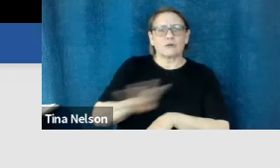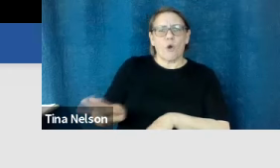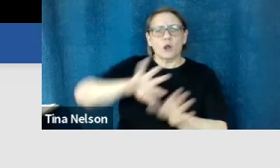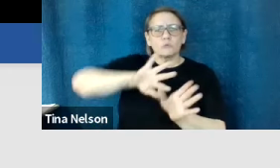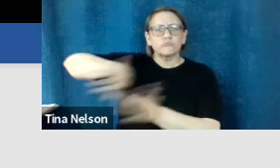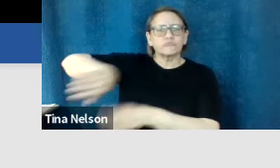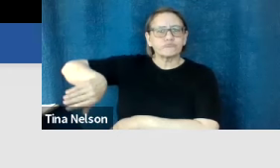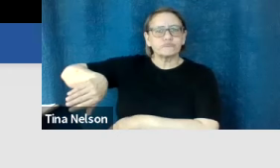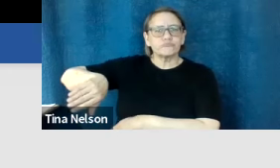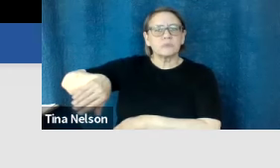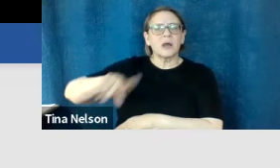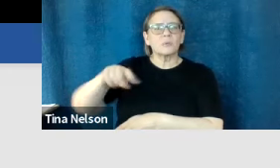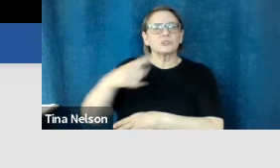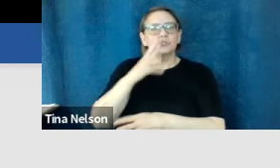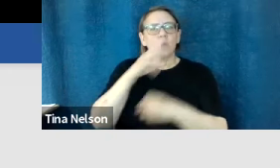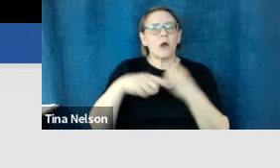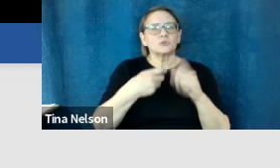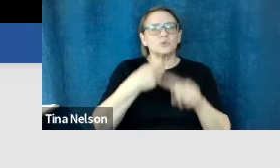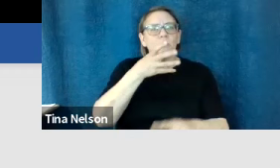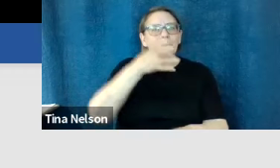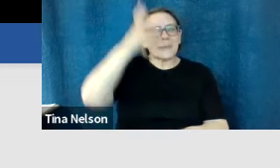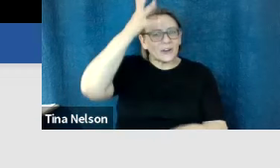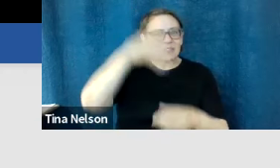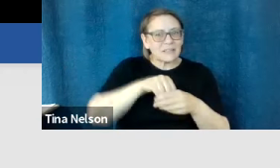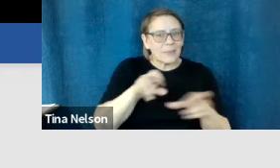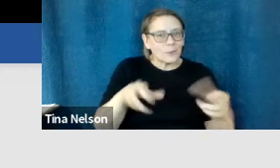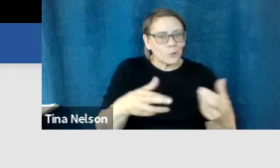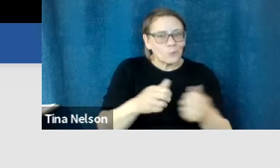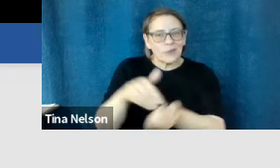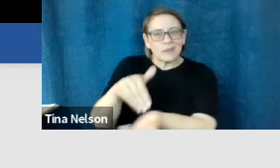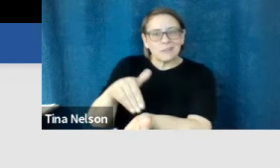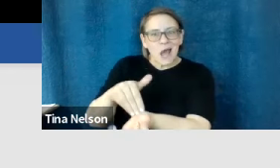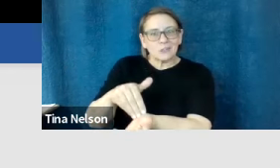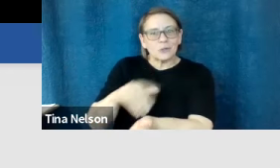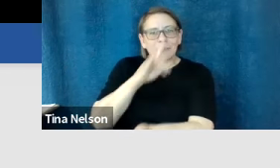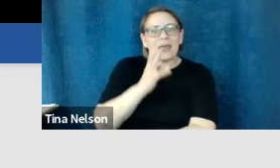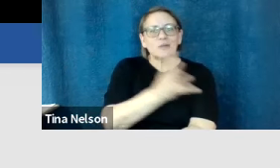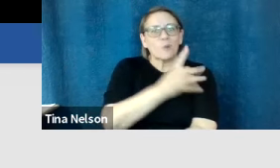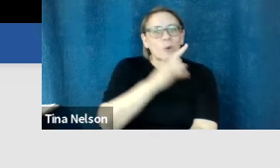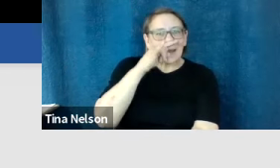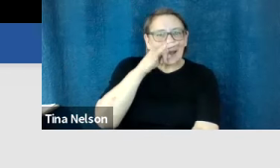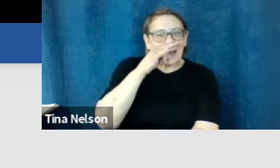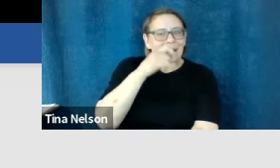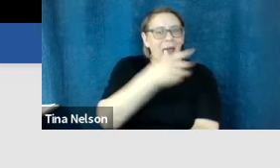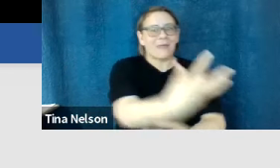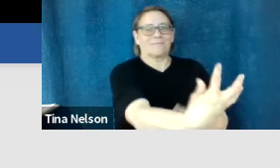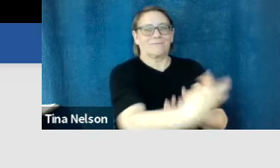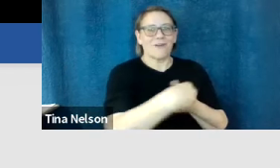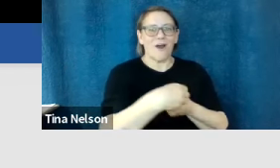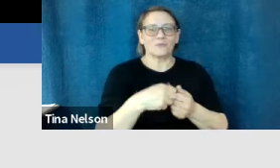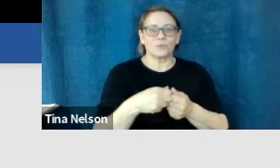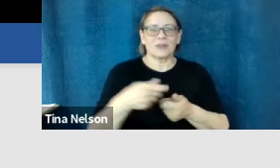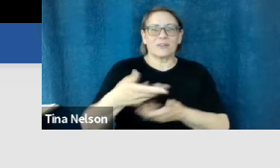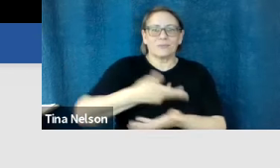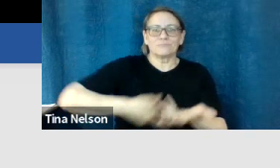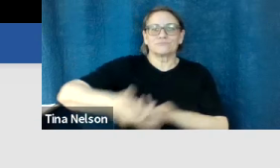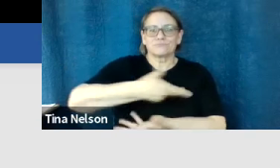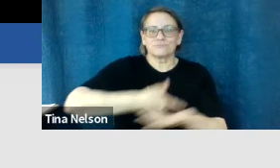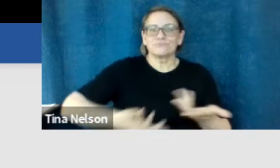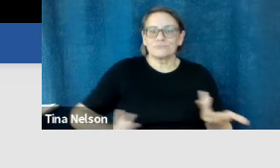by the parent in the room with the doctor or another health care employee.